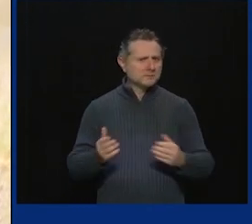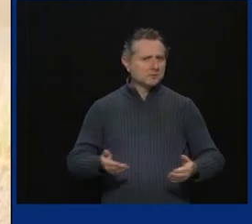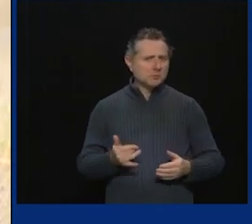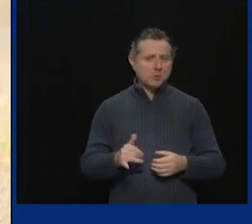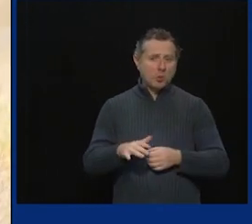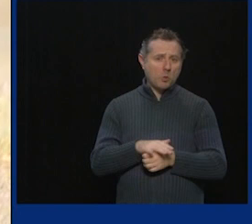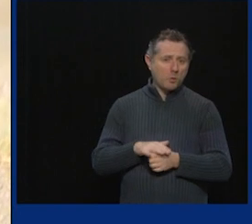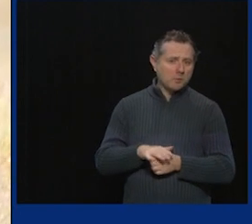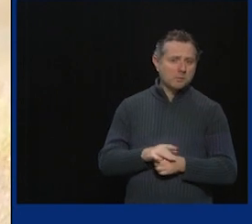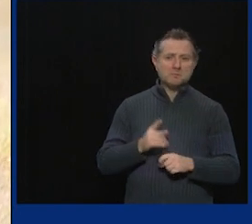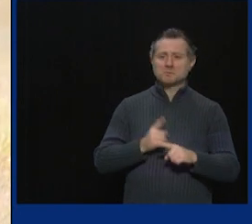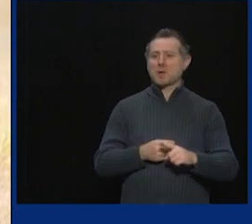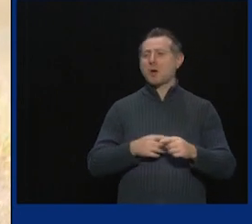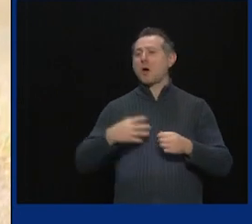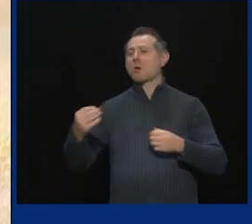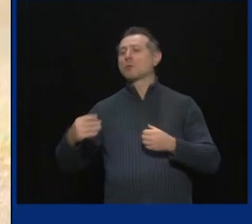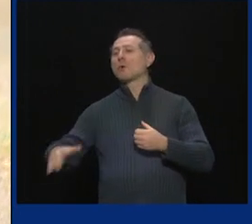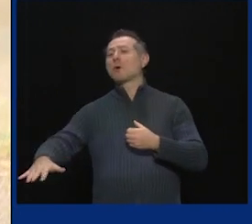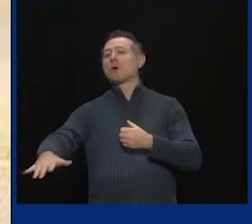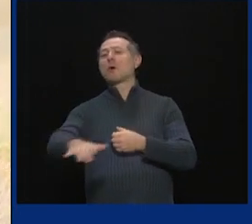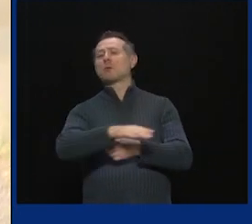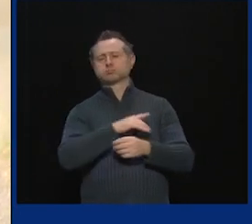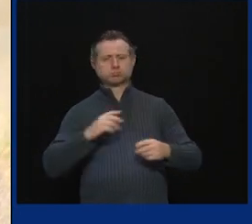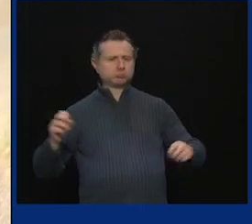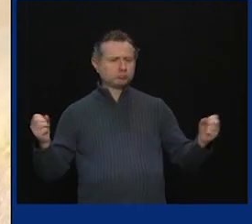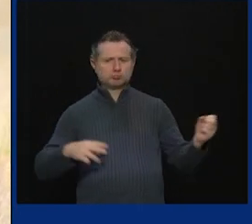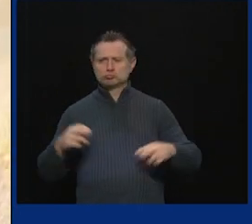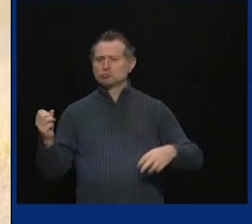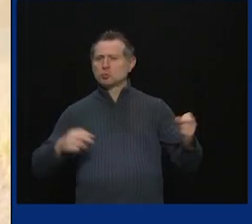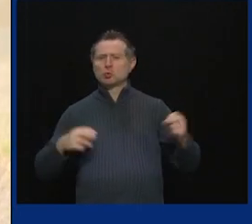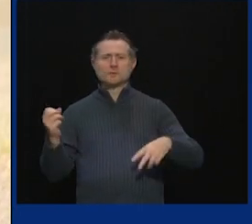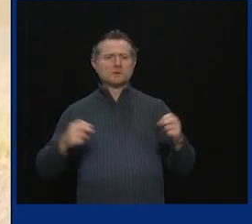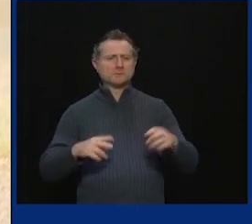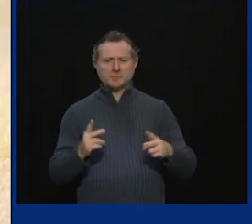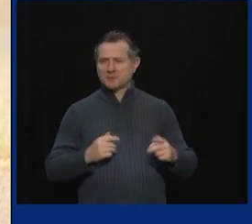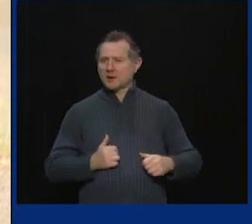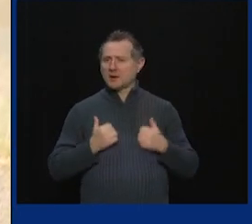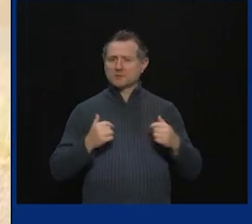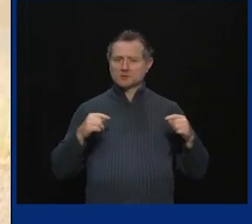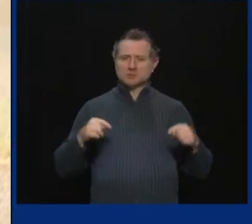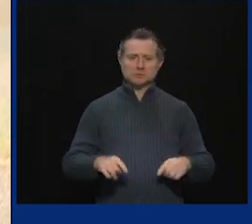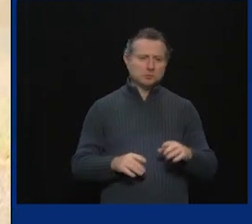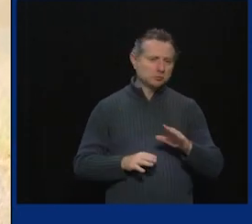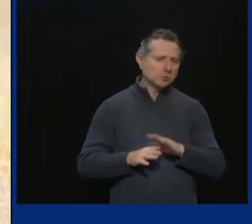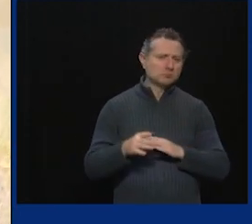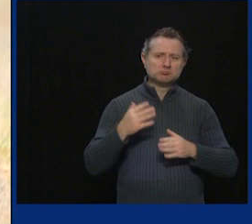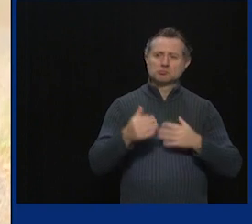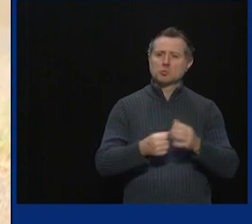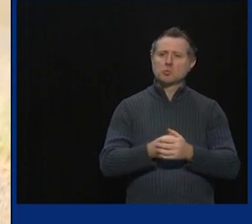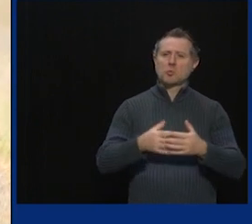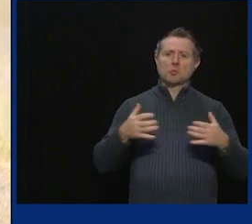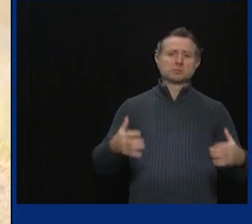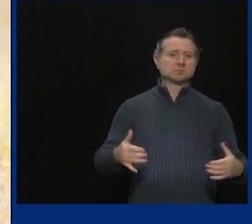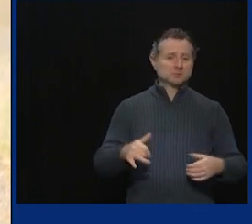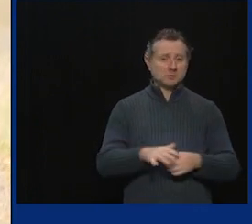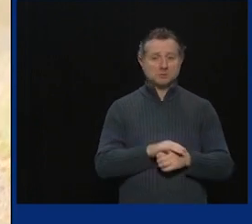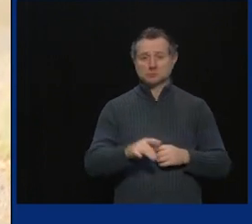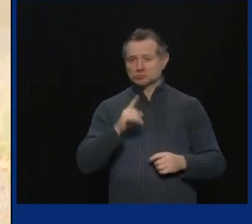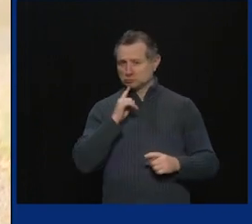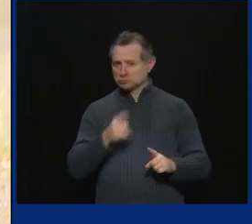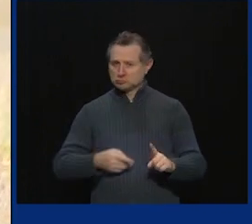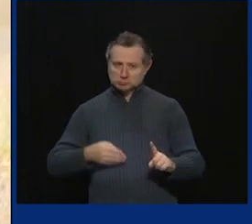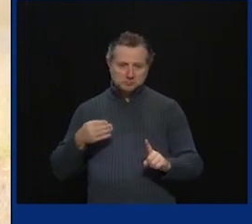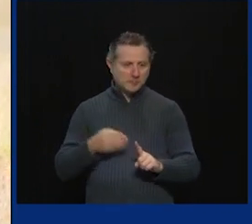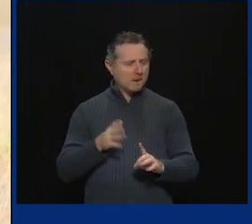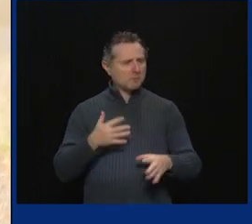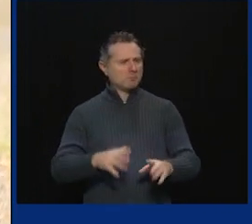will bring more people to move in and live and grow in our area. There's a direct and positive